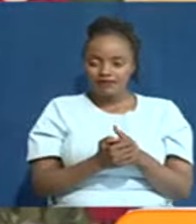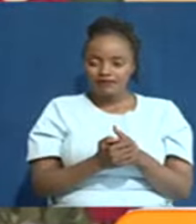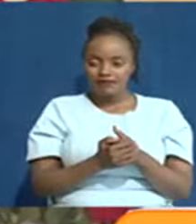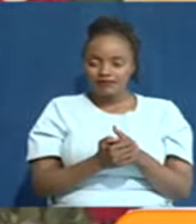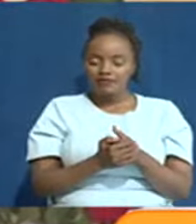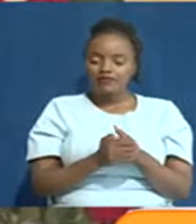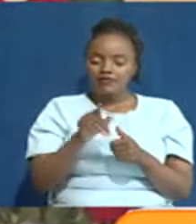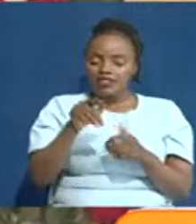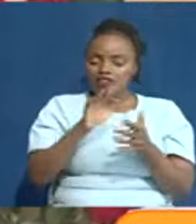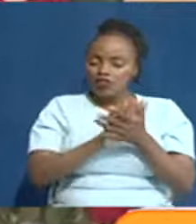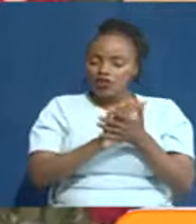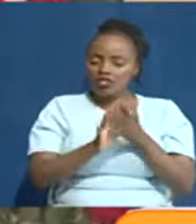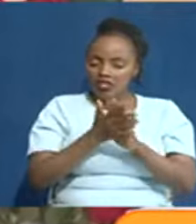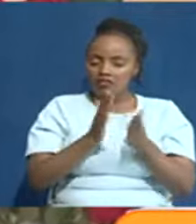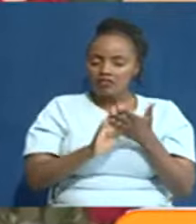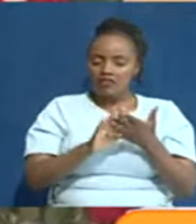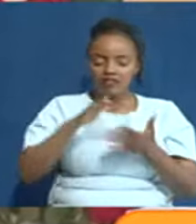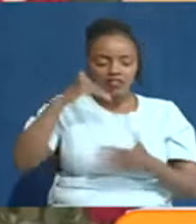They are very forgiving.